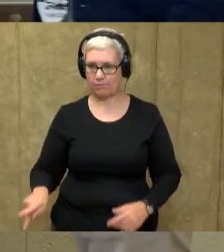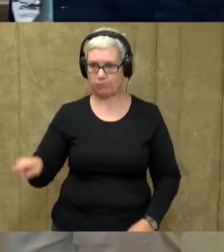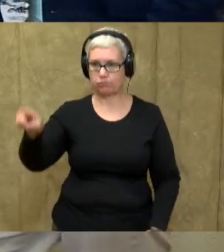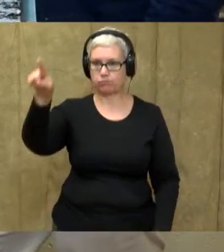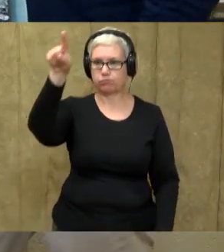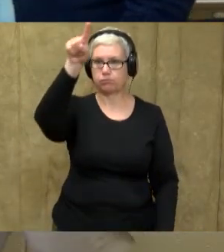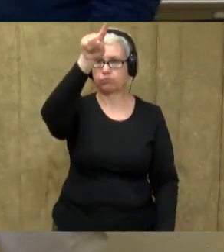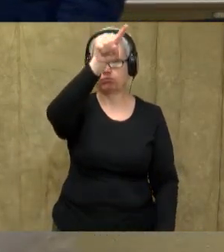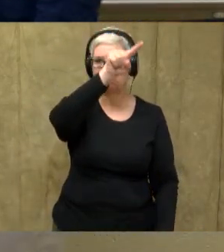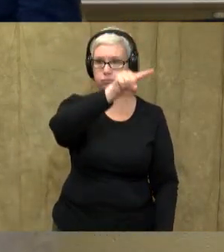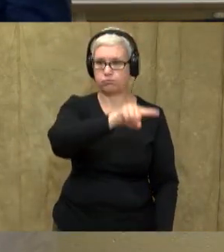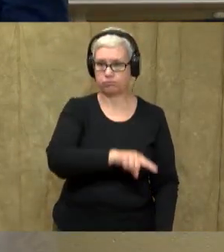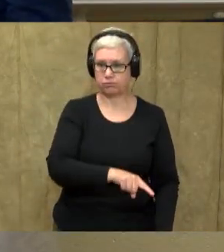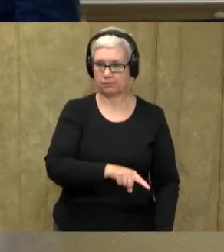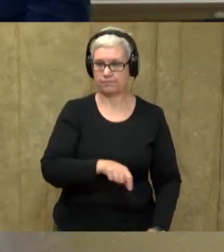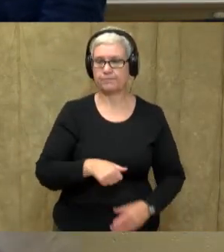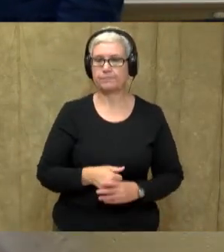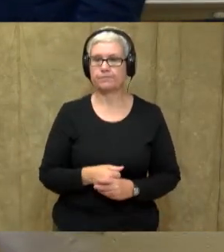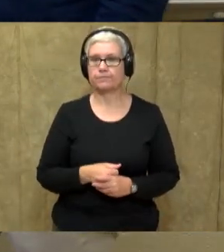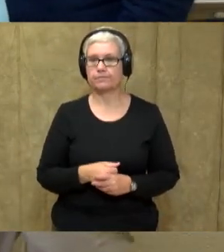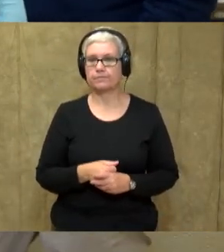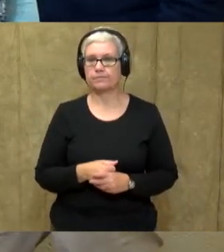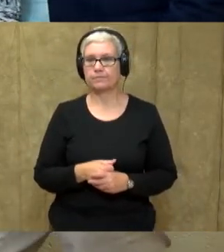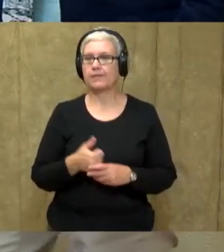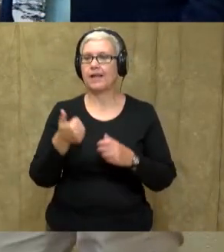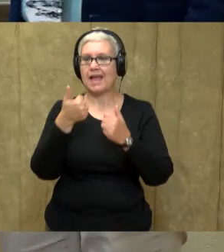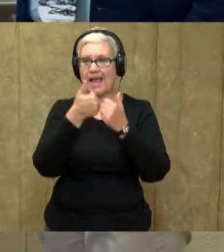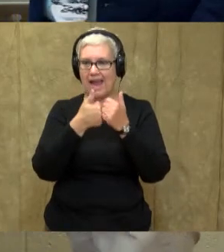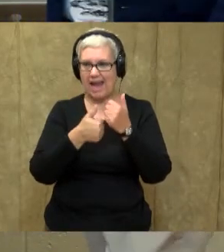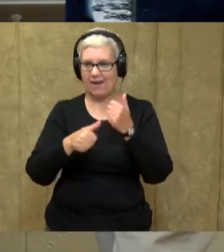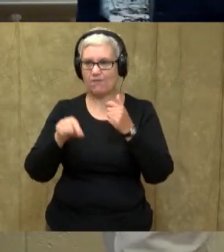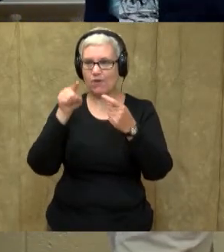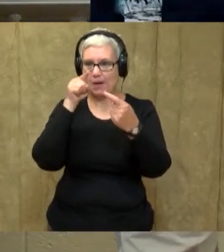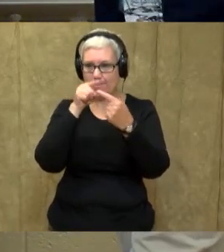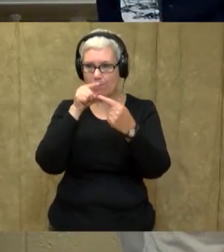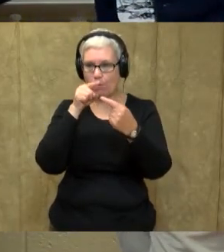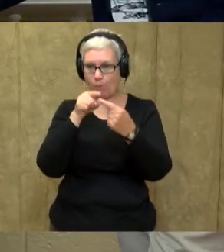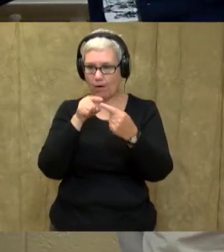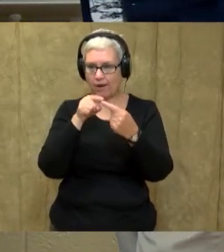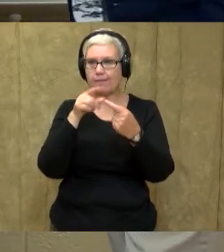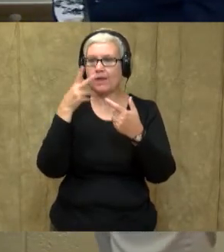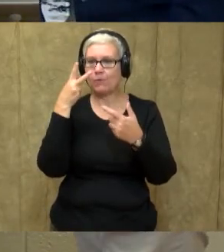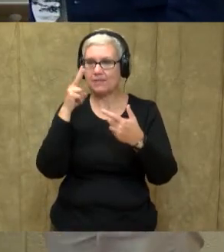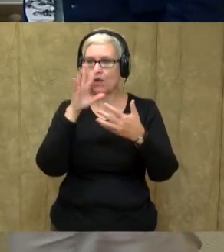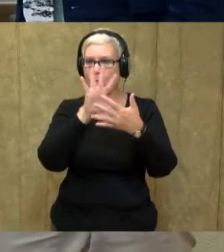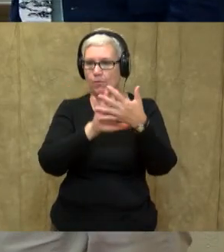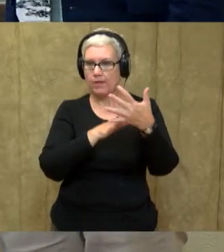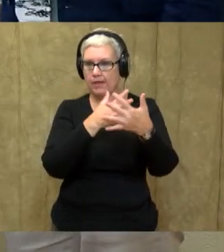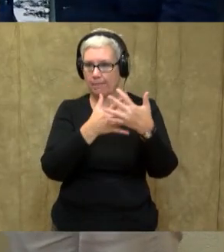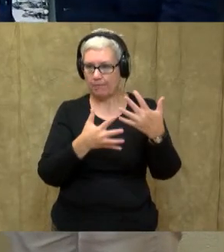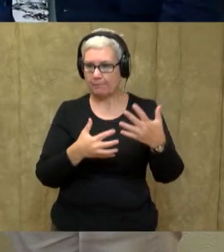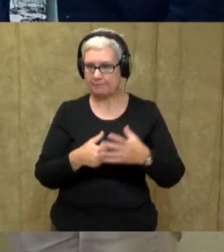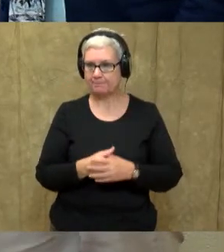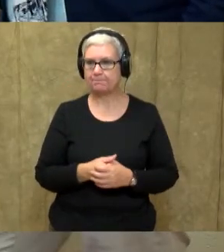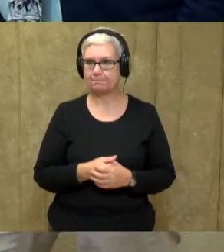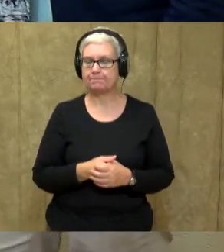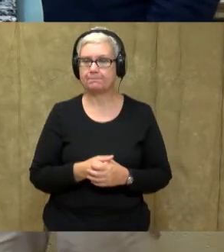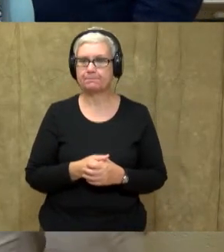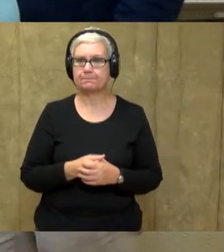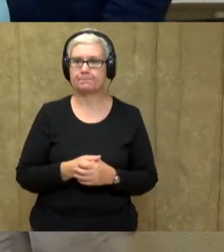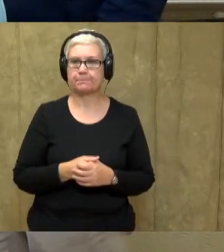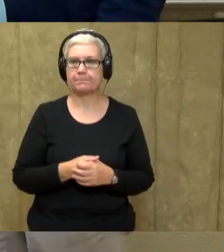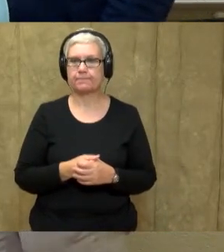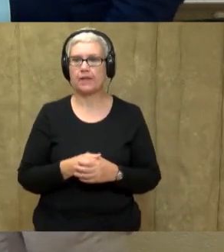this parabola maps onto every single point that we came up with on the previous slide. And think about what